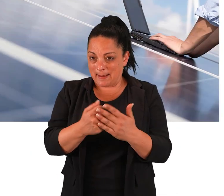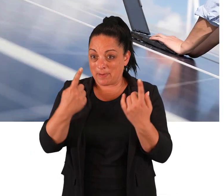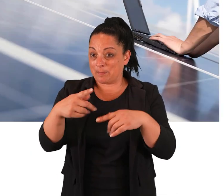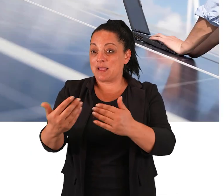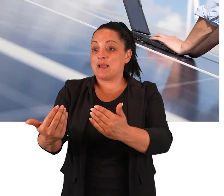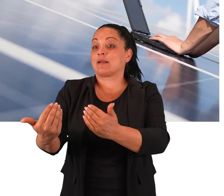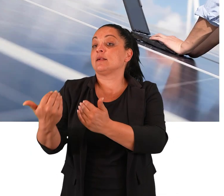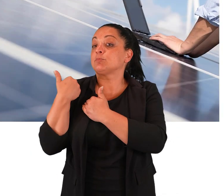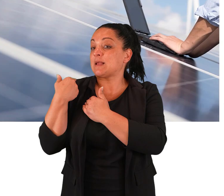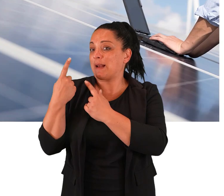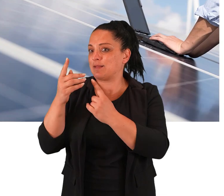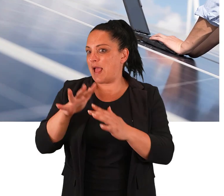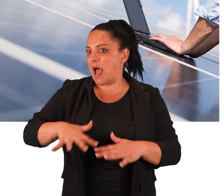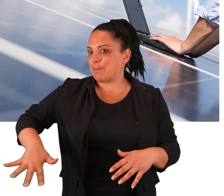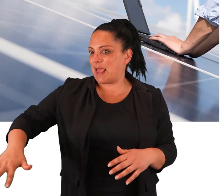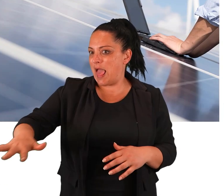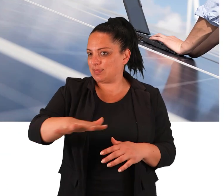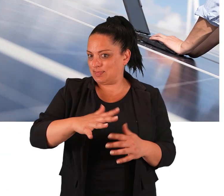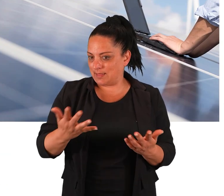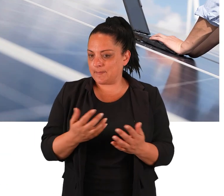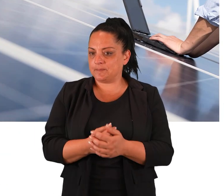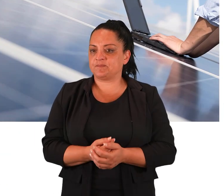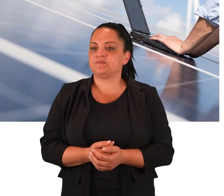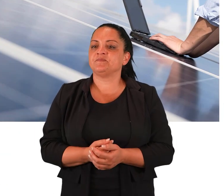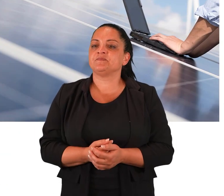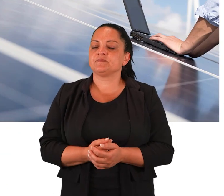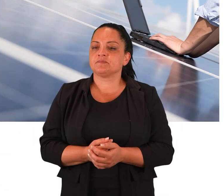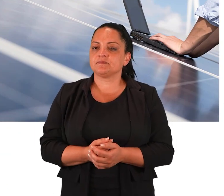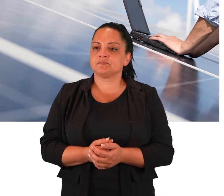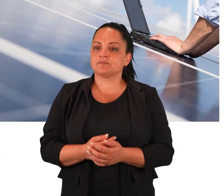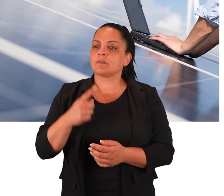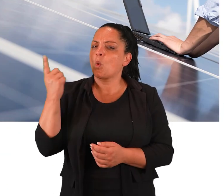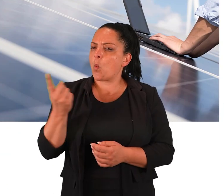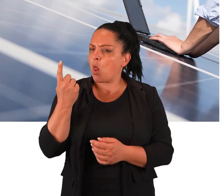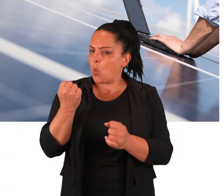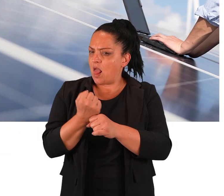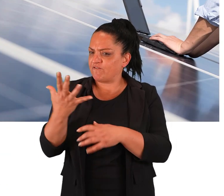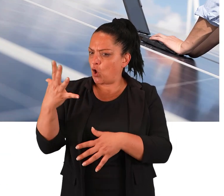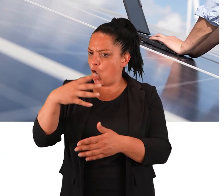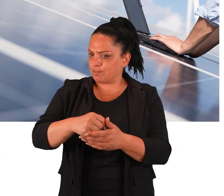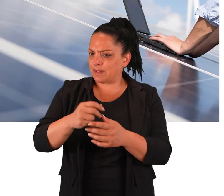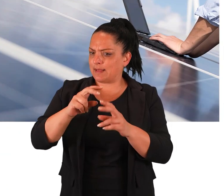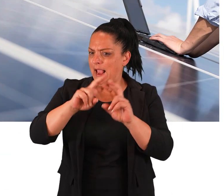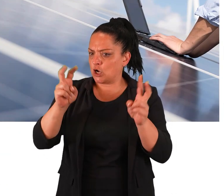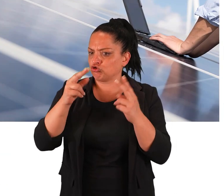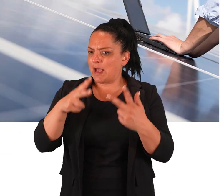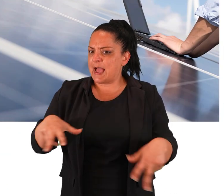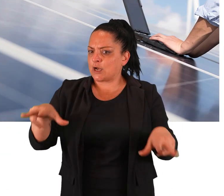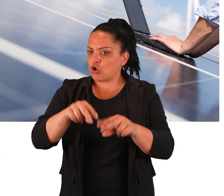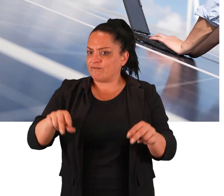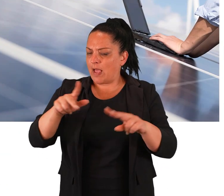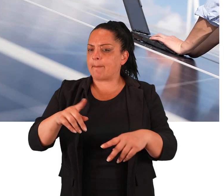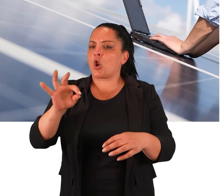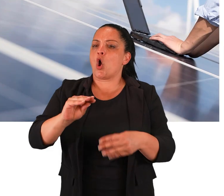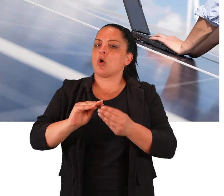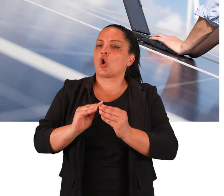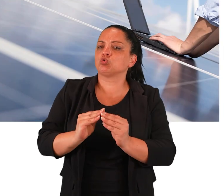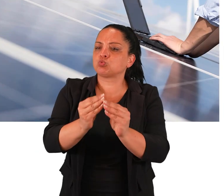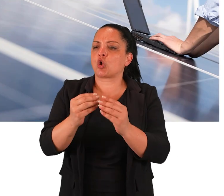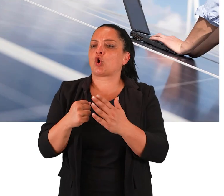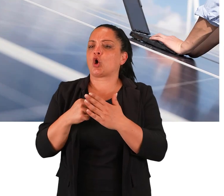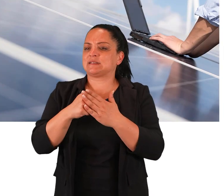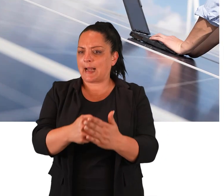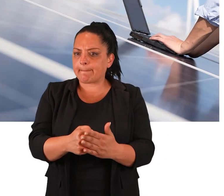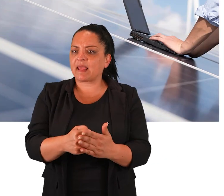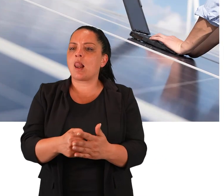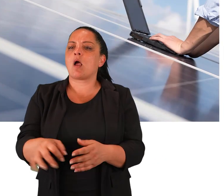environmental responsibility. Whether someone works in renewable energy, sustainable construction, waste